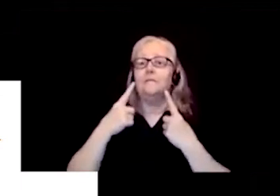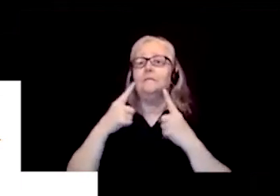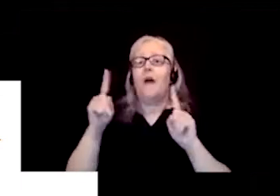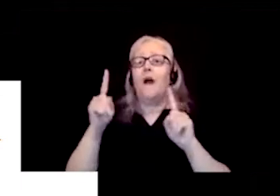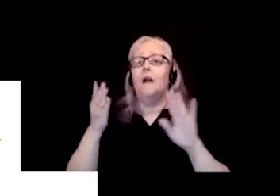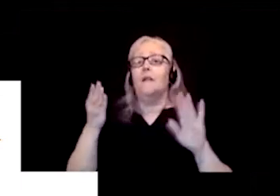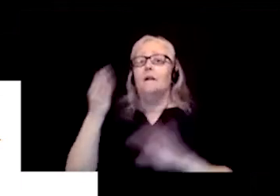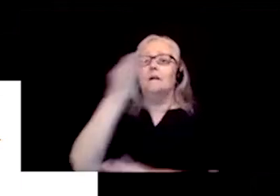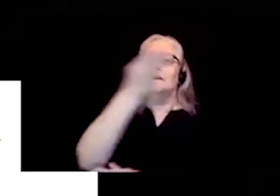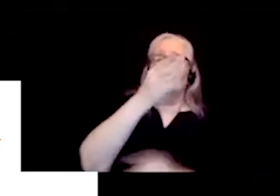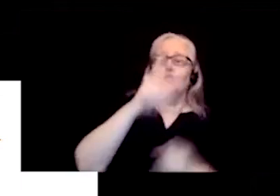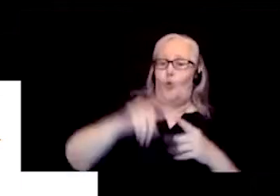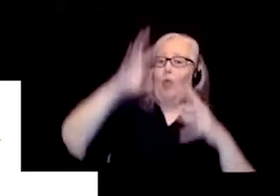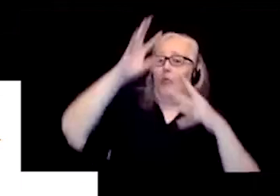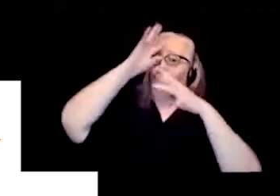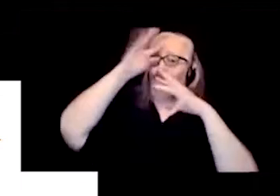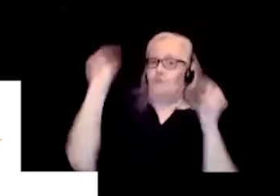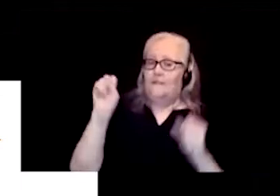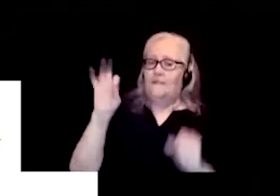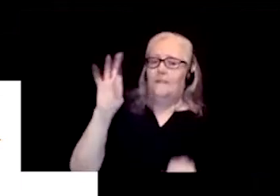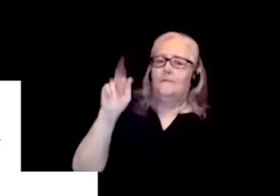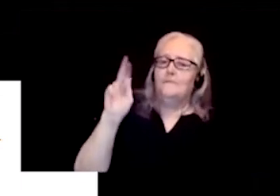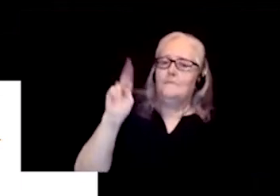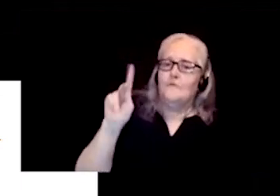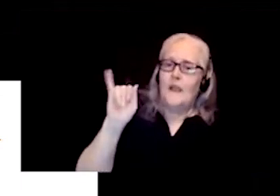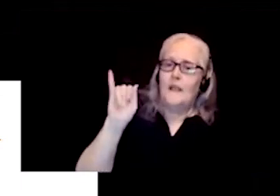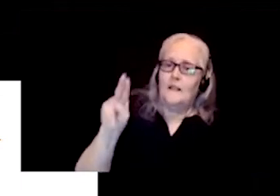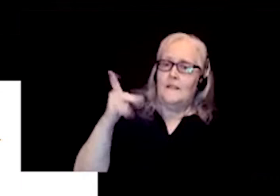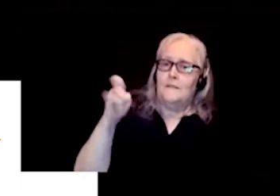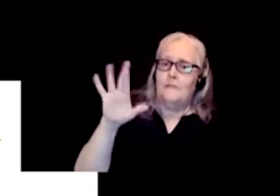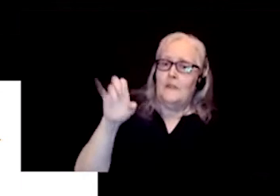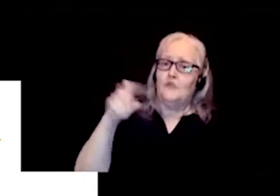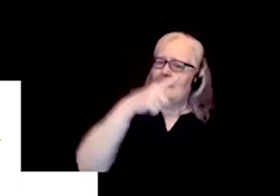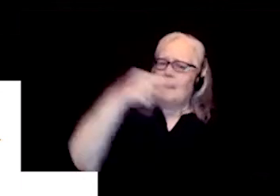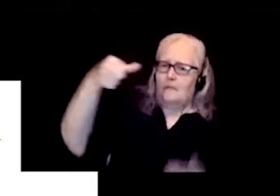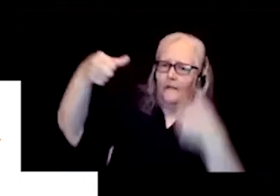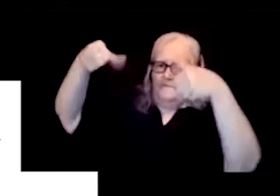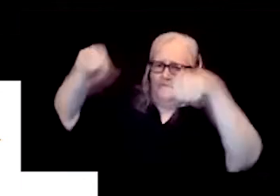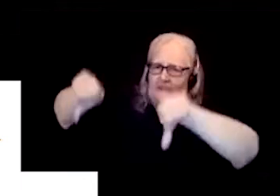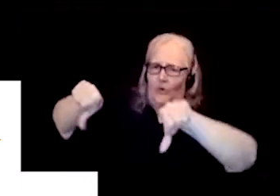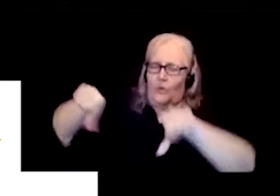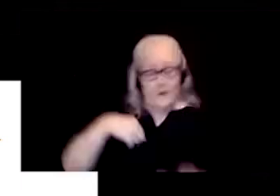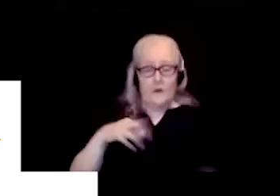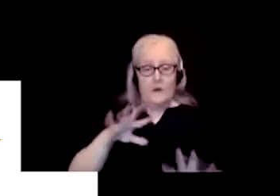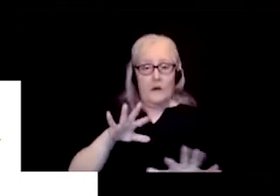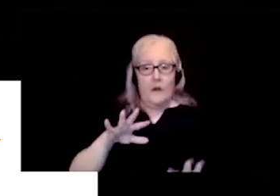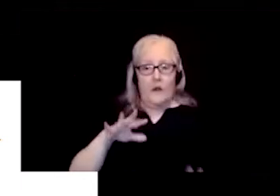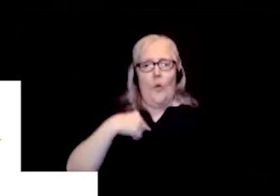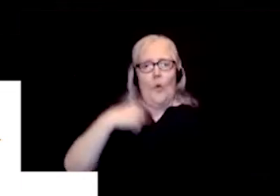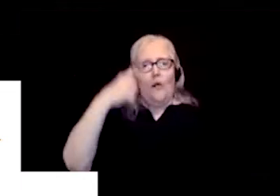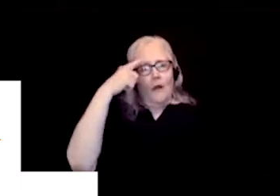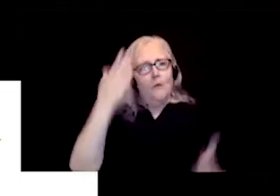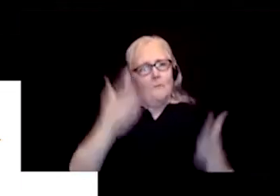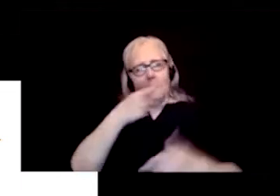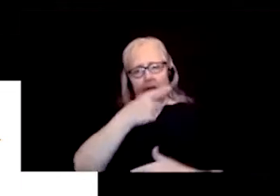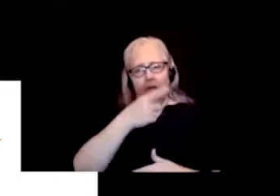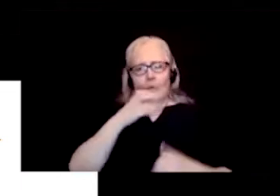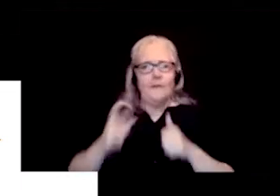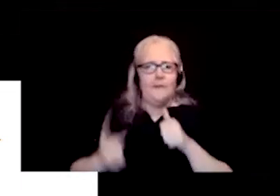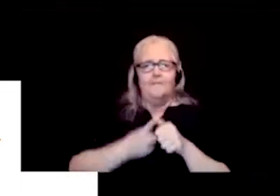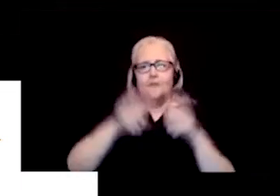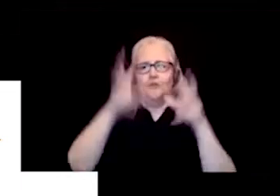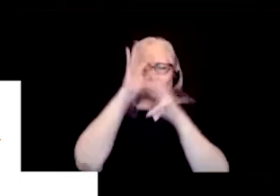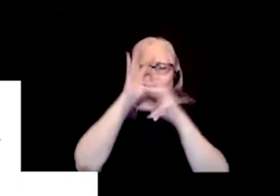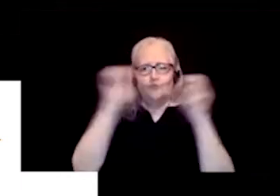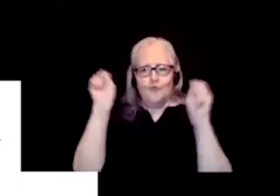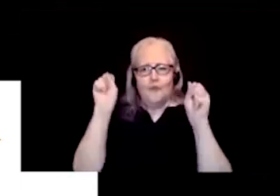desk, President Franklin Pierce, he vetoed it. And people thought at the time that he was going to be the first president in US history to sign